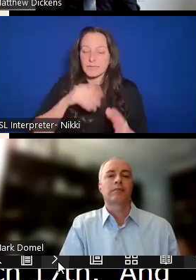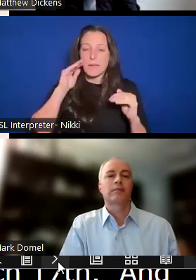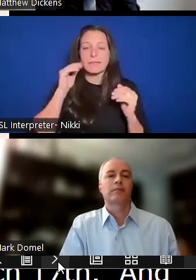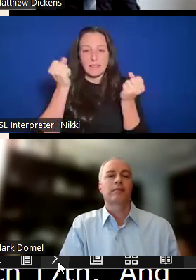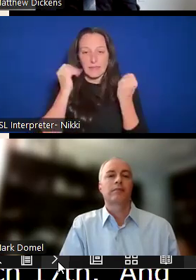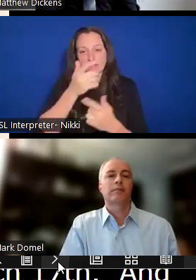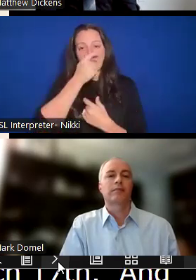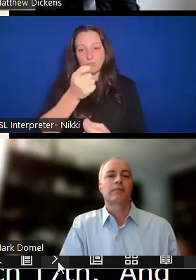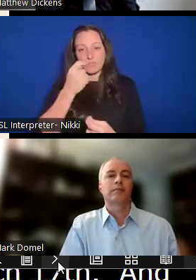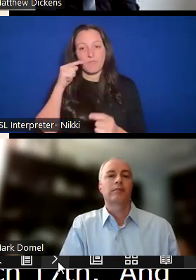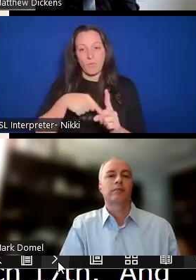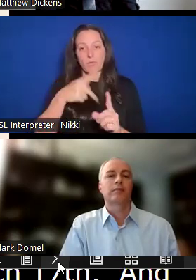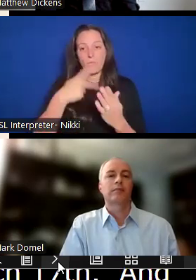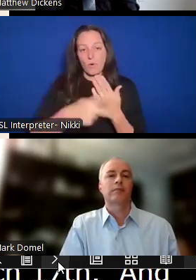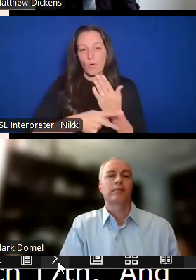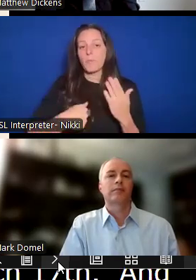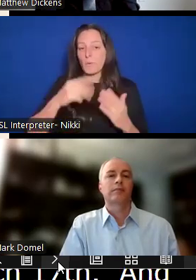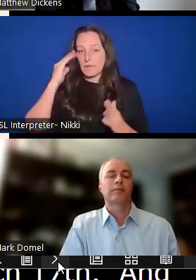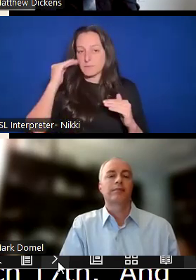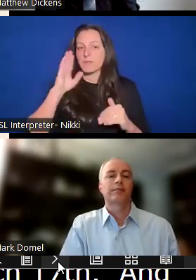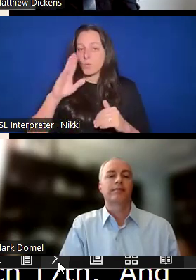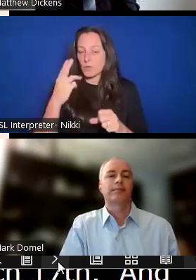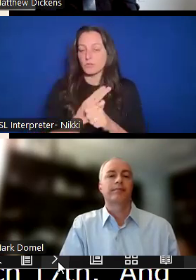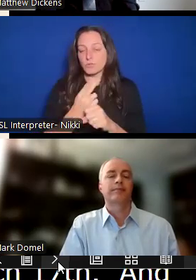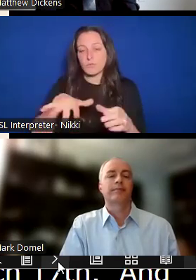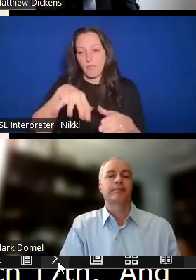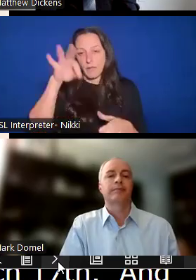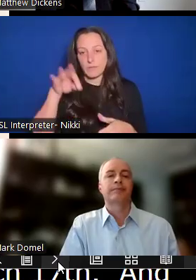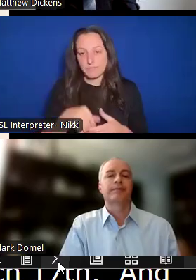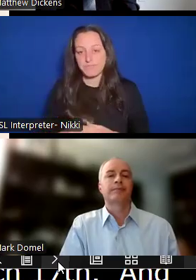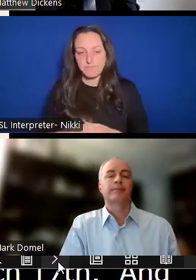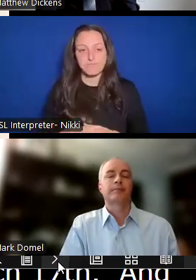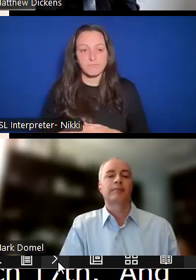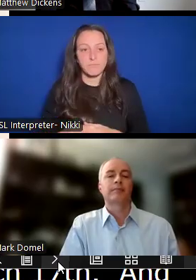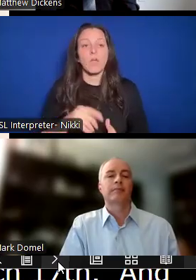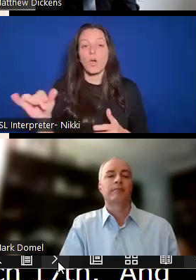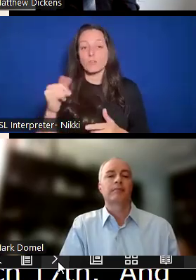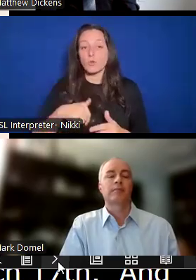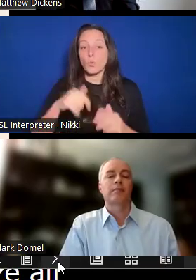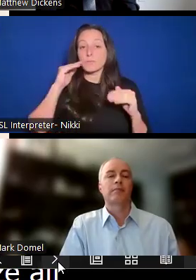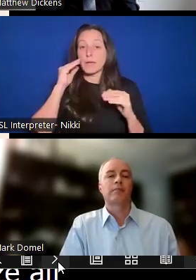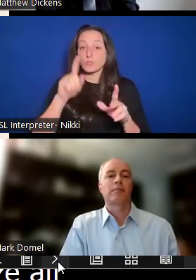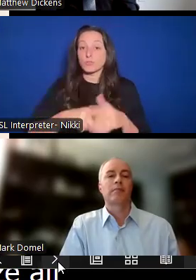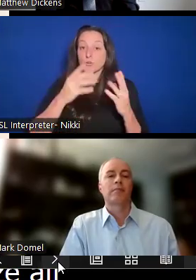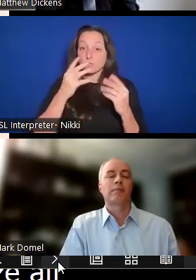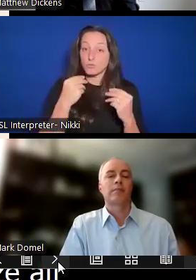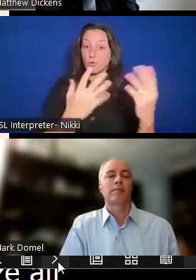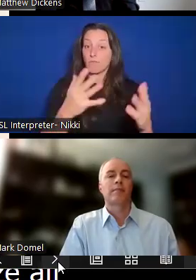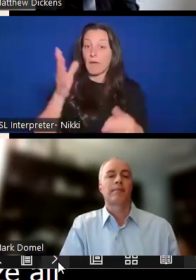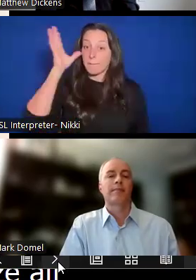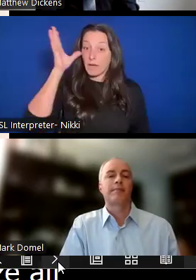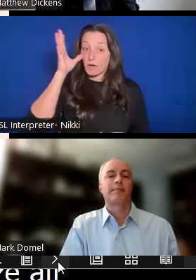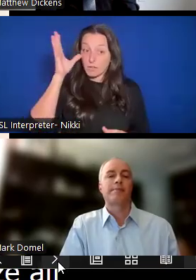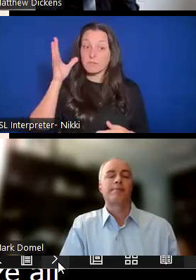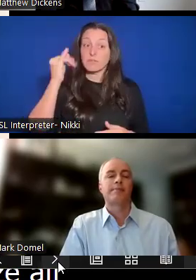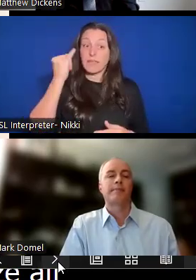and that a lottery will be run. And then we expect to start notifying parents if their children will